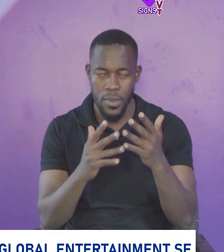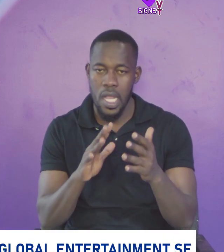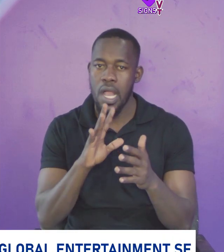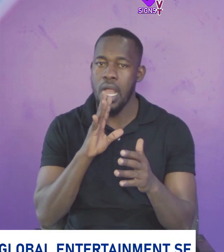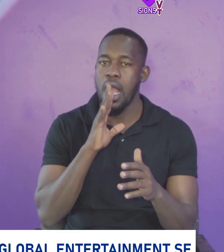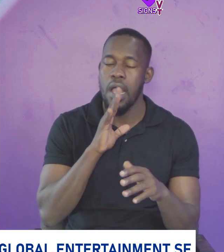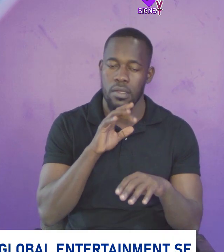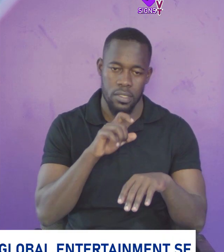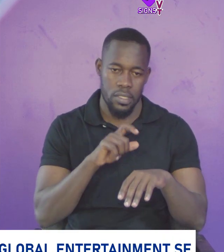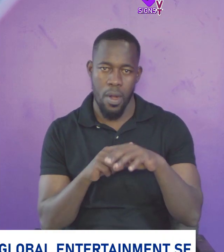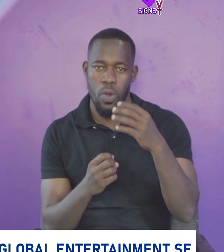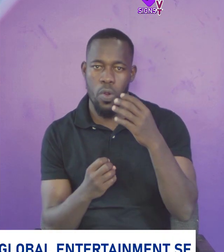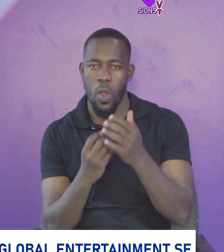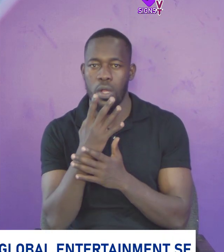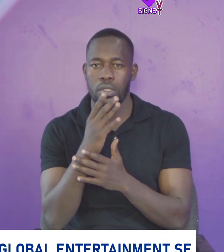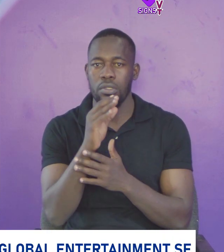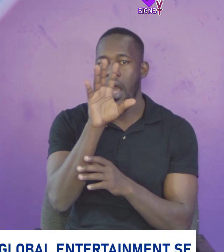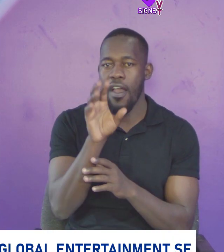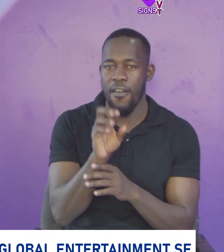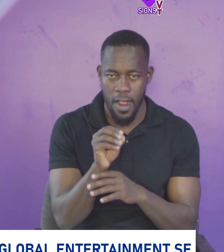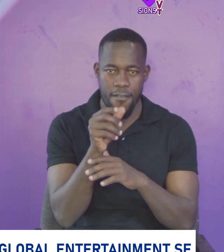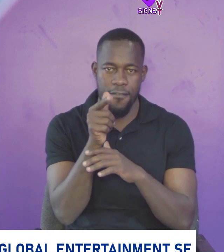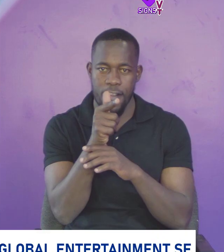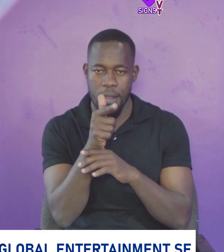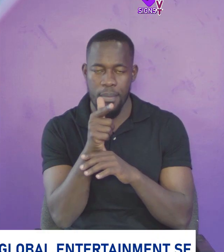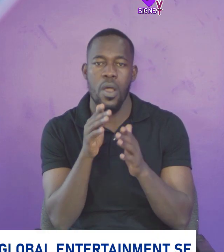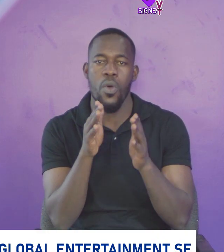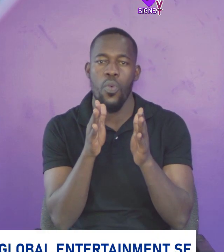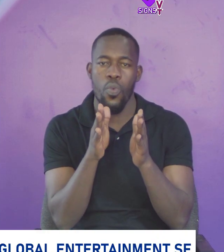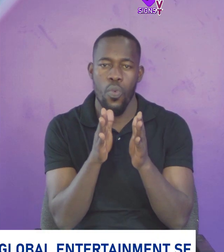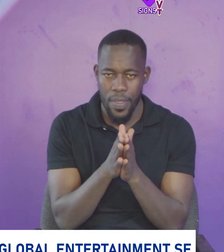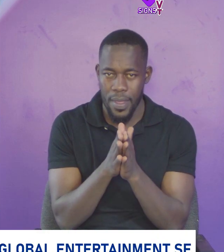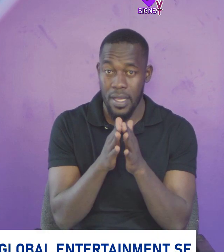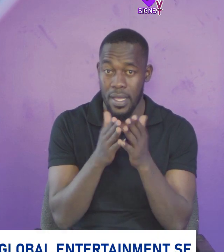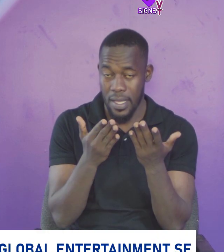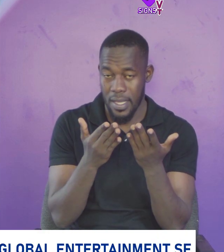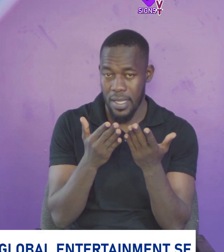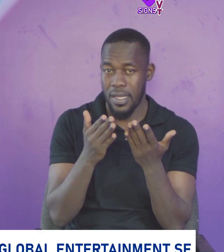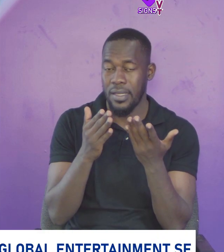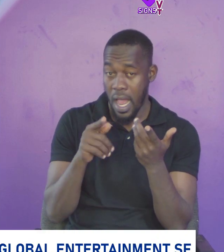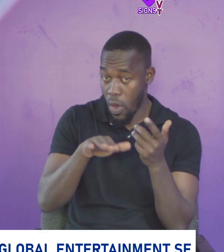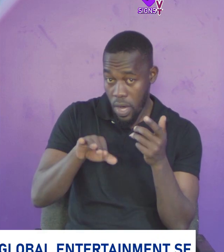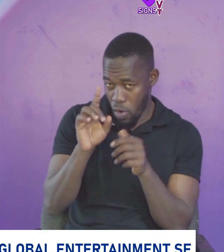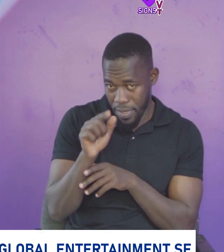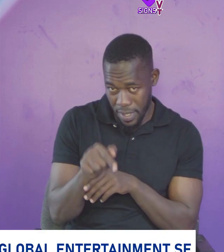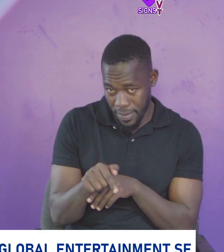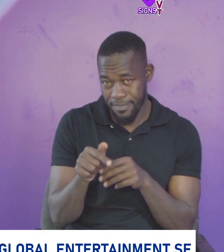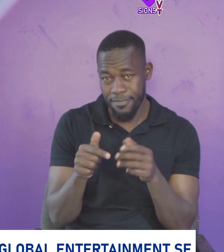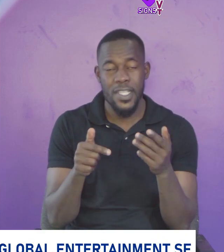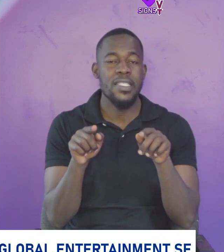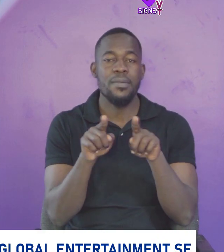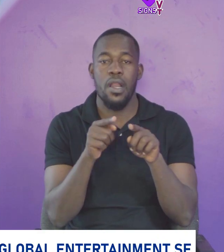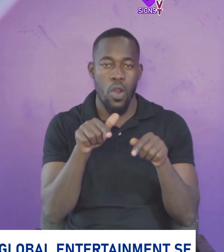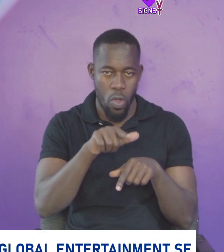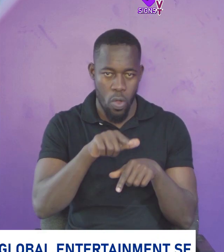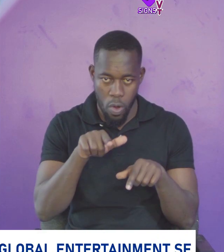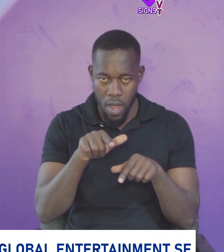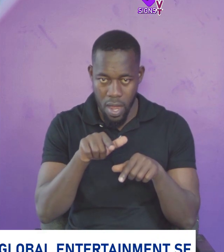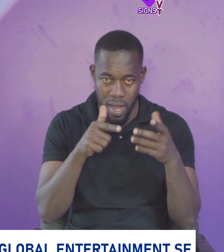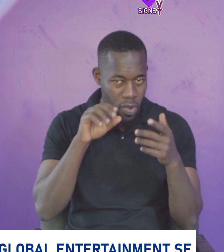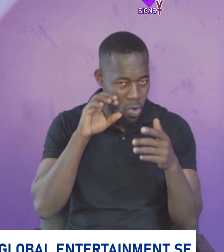of the African Film and Entity Mini Expo in Nairobi, local creators and